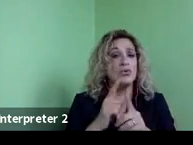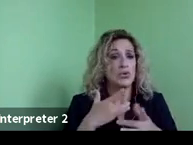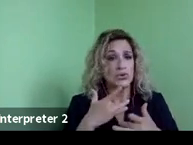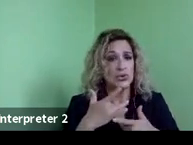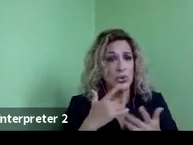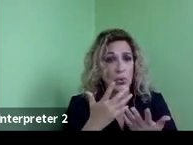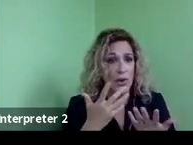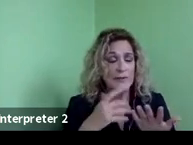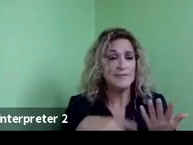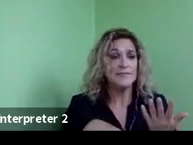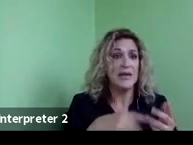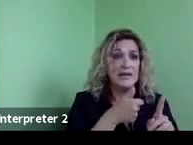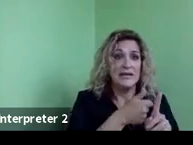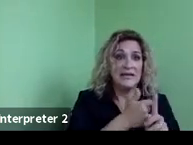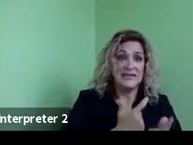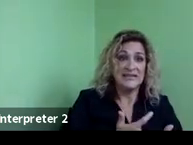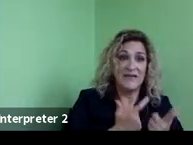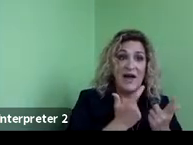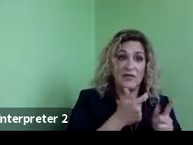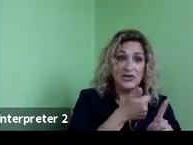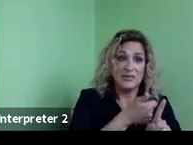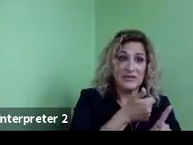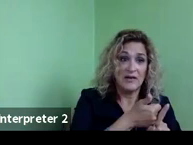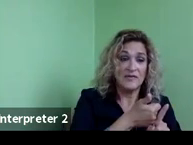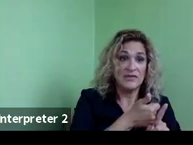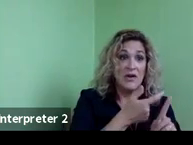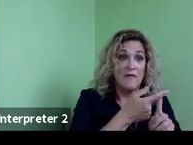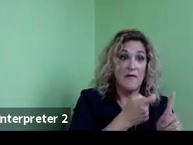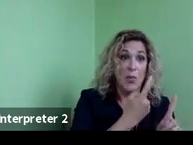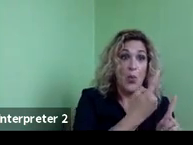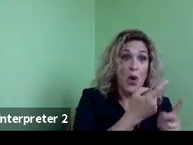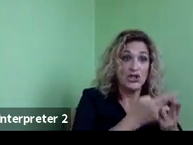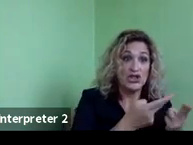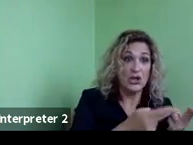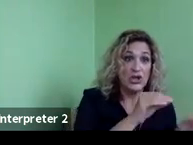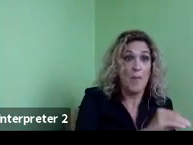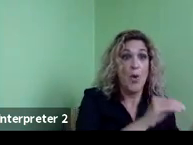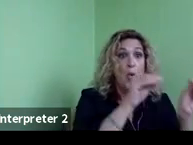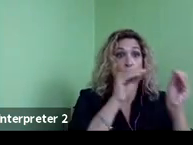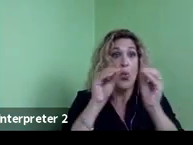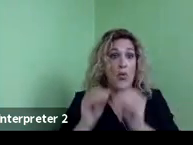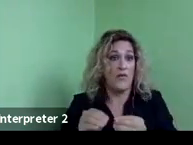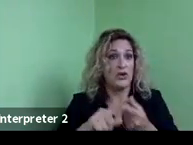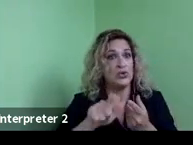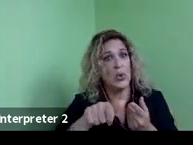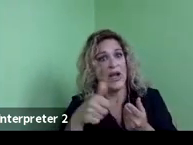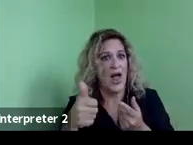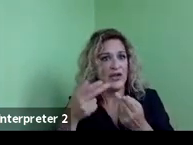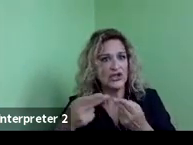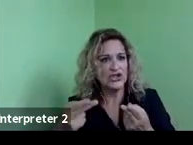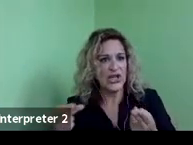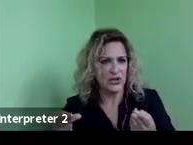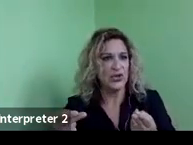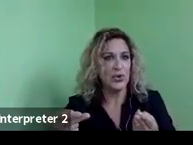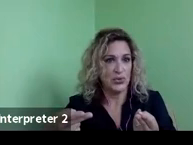with survivors moving from one shelter to another across counties in terms of